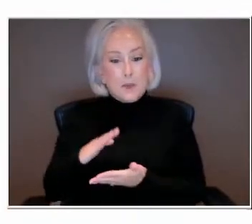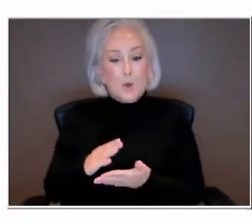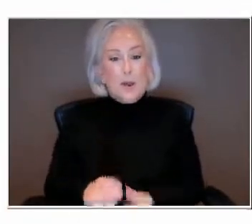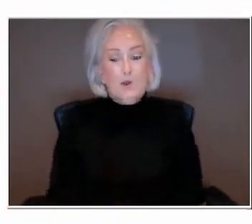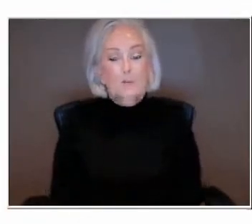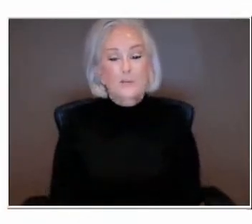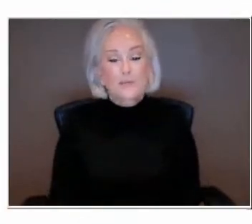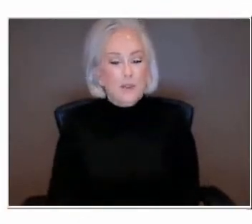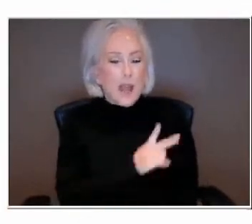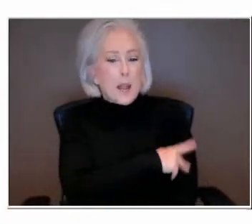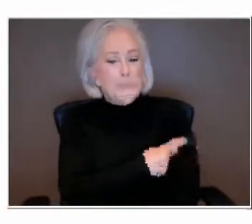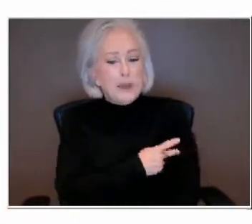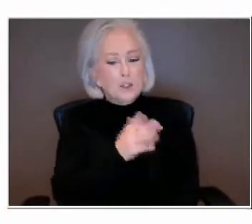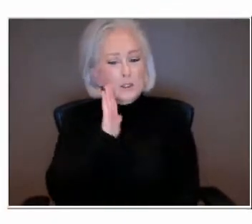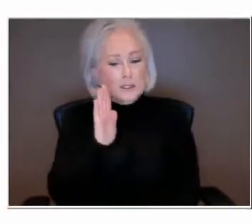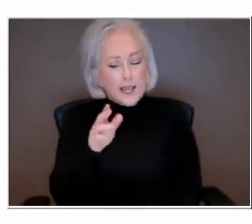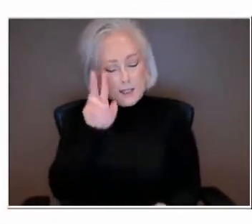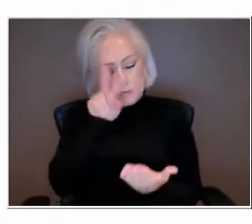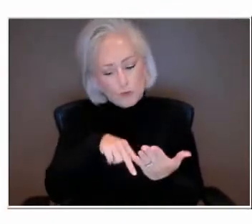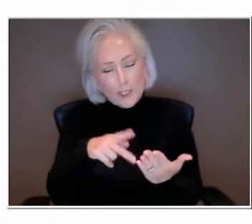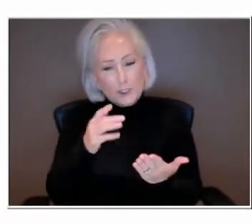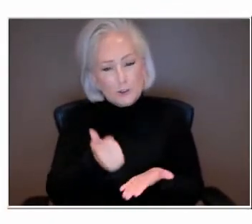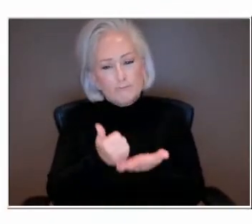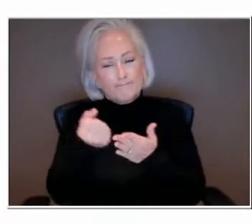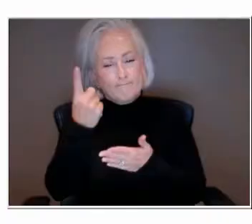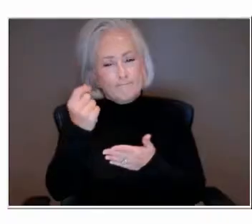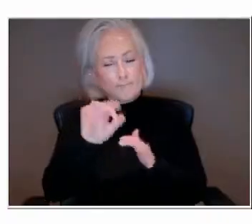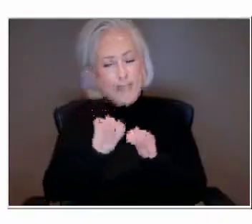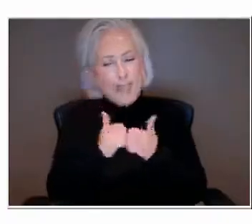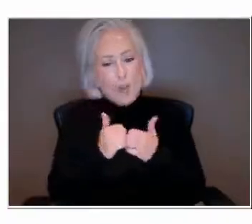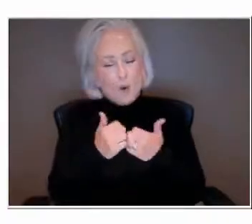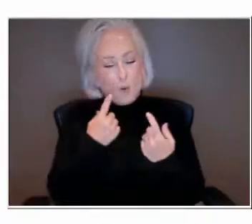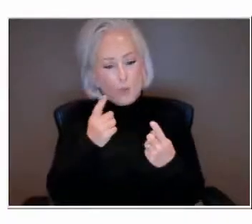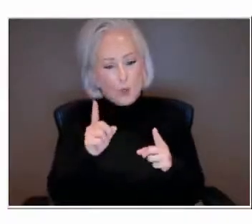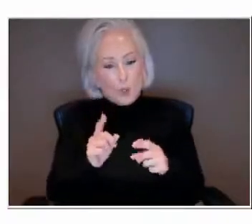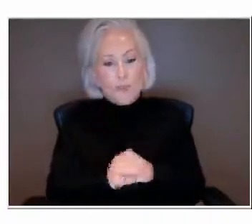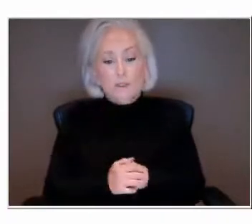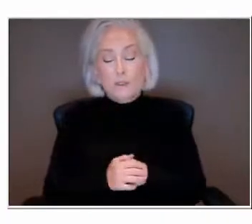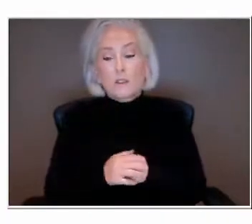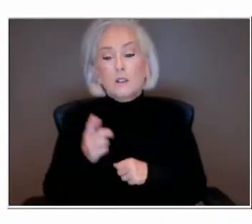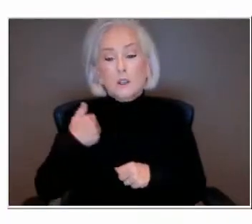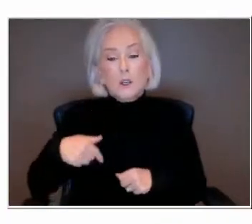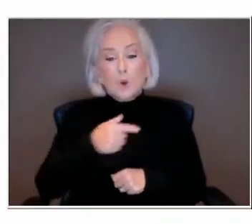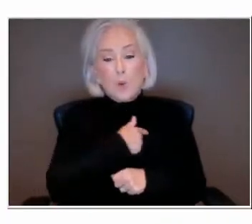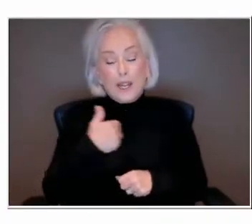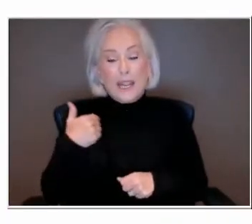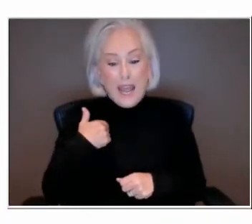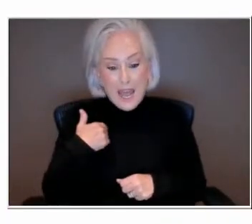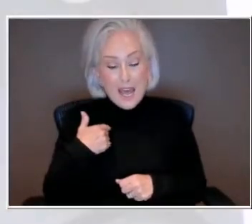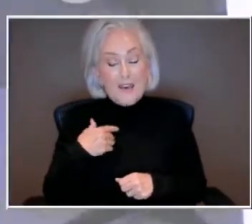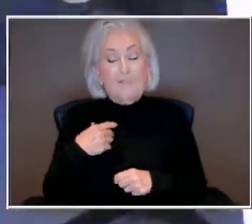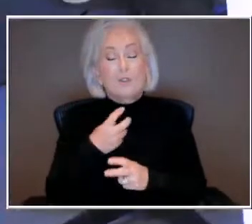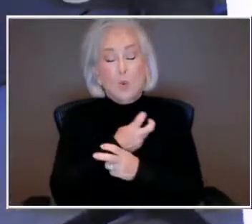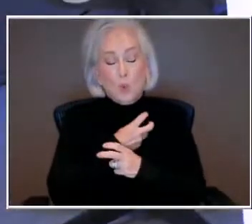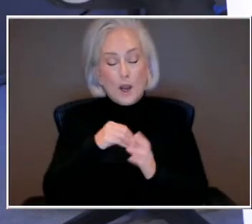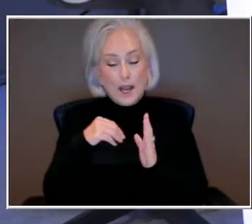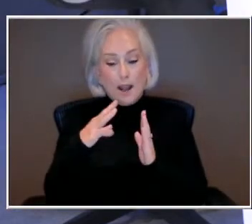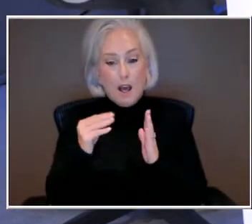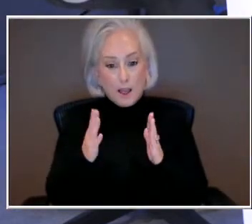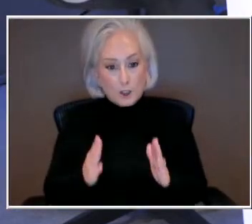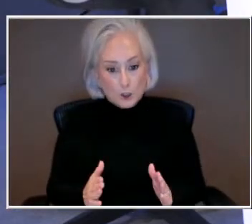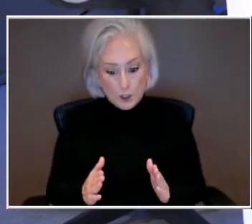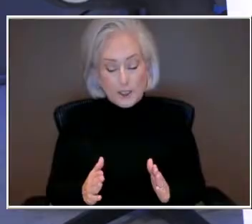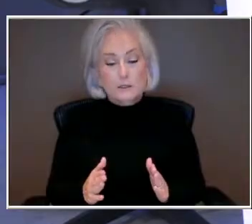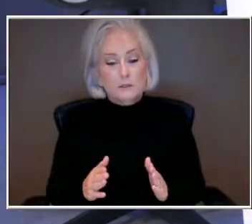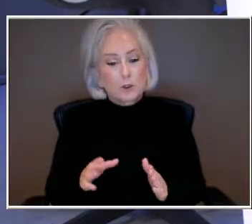have board-certified breast radiologists who are fellowship trained. So, Dr. Winblad, of course, we don't rely on AI, but